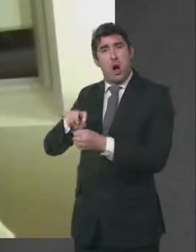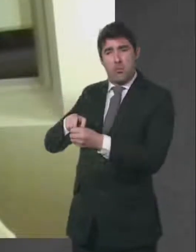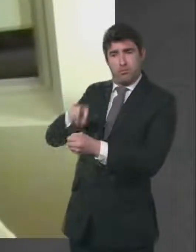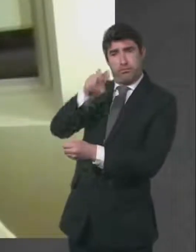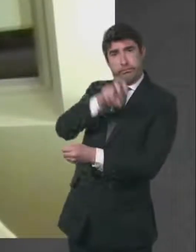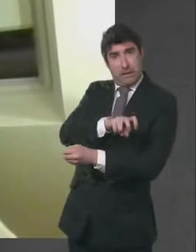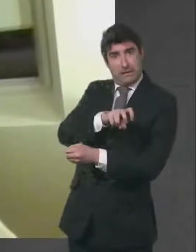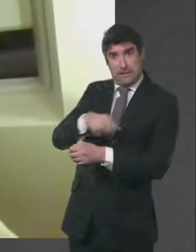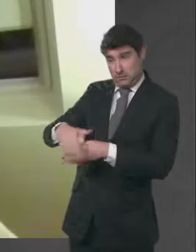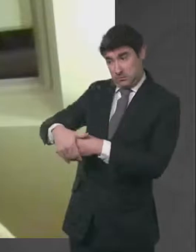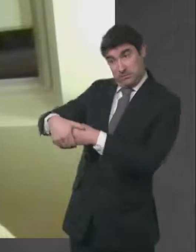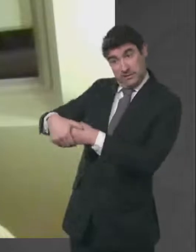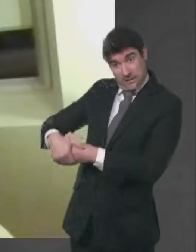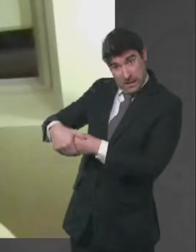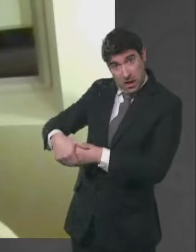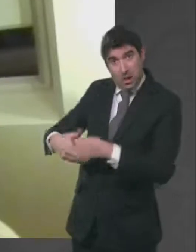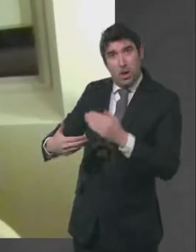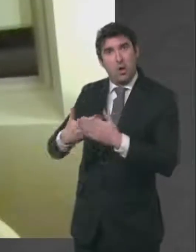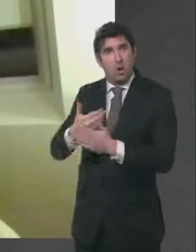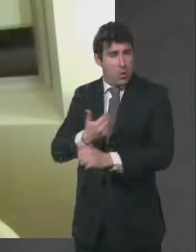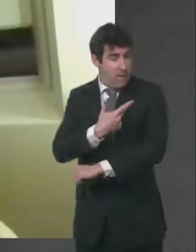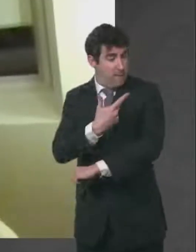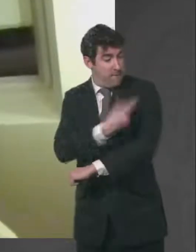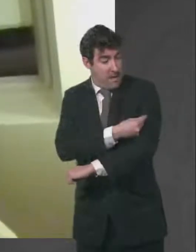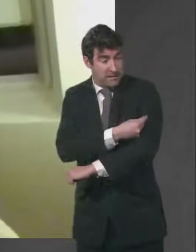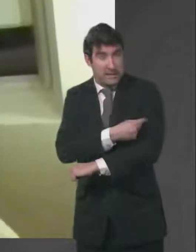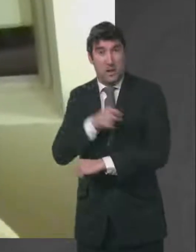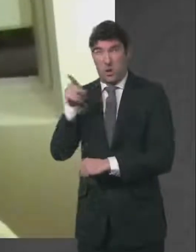mean to you, given the year that you've had?